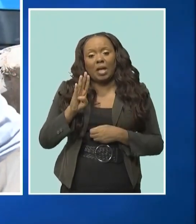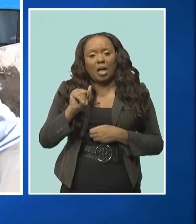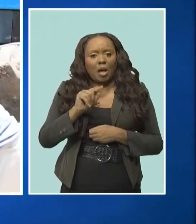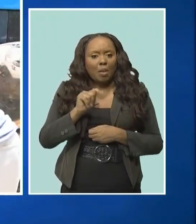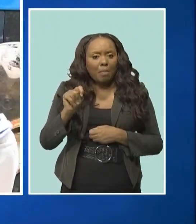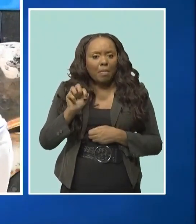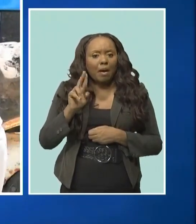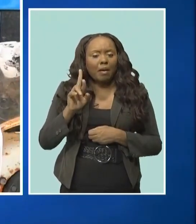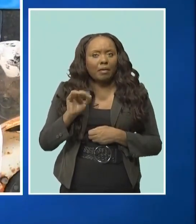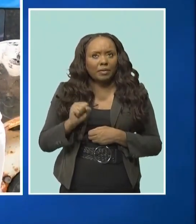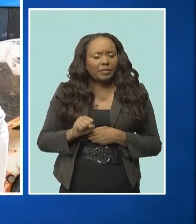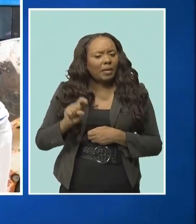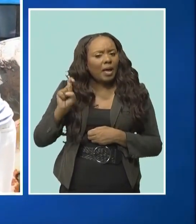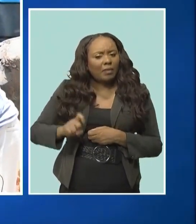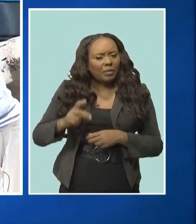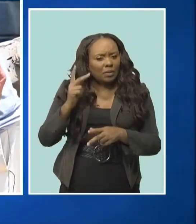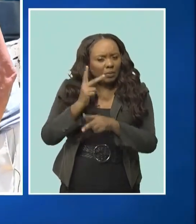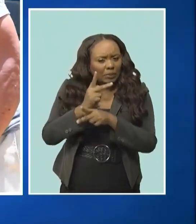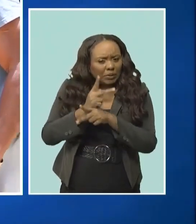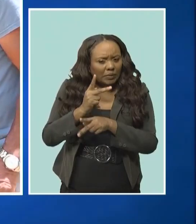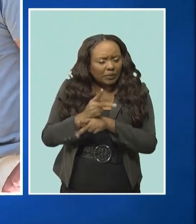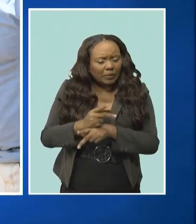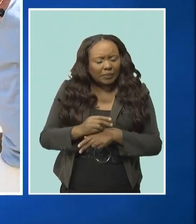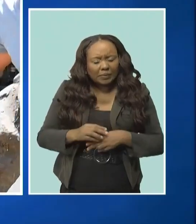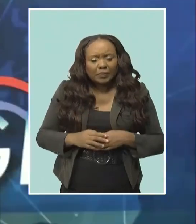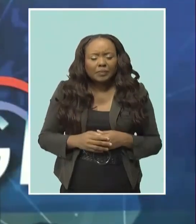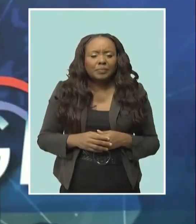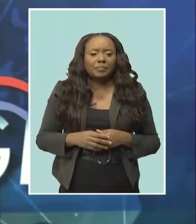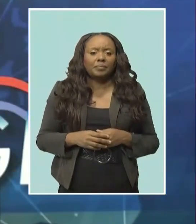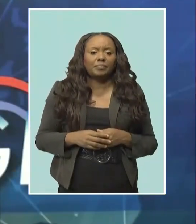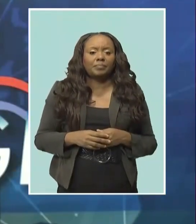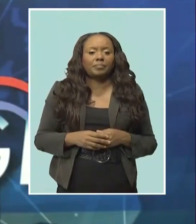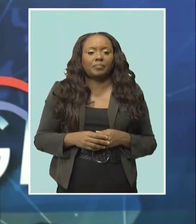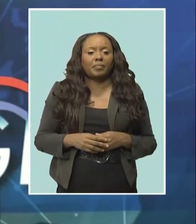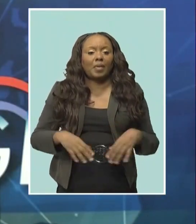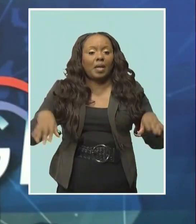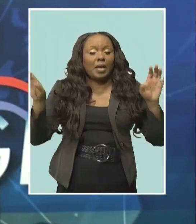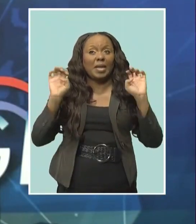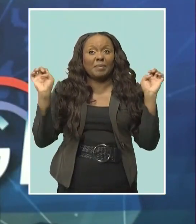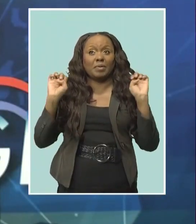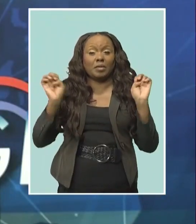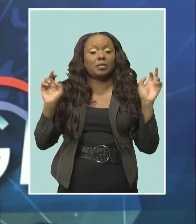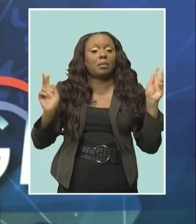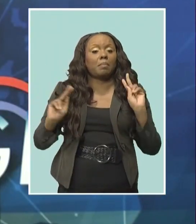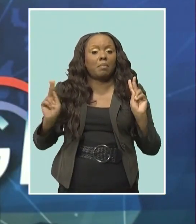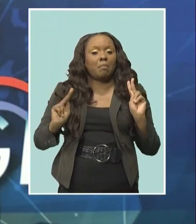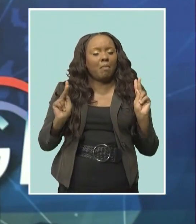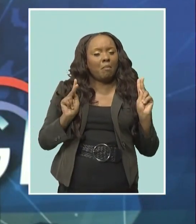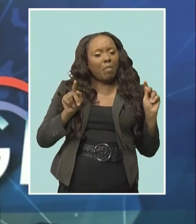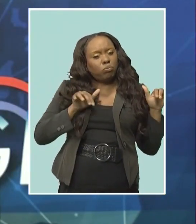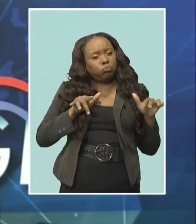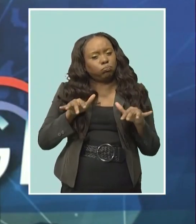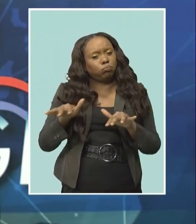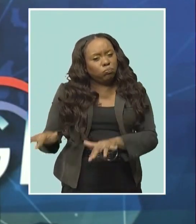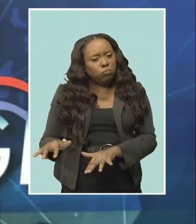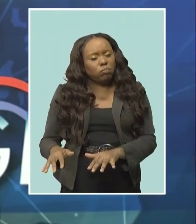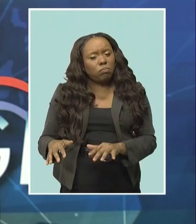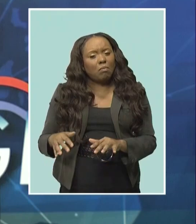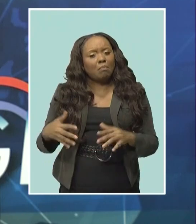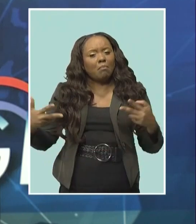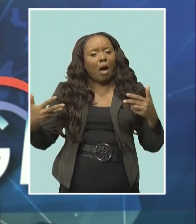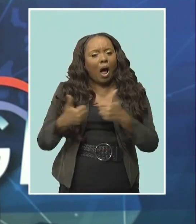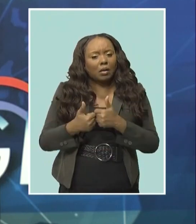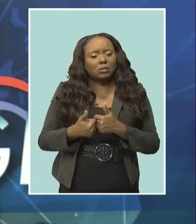vigilant. Crystal Hoyt, CBC News. Emergency officials were on the scene of an accident along the